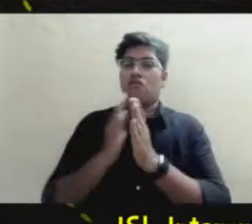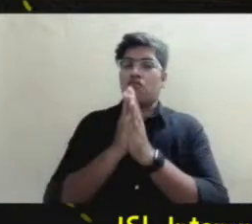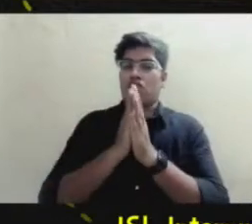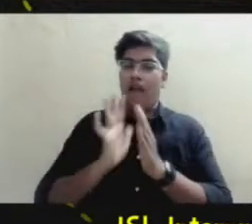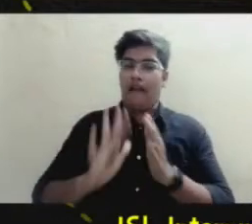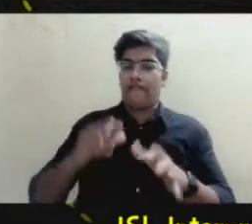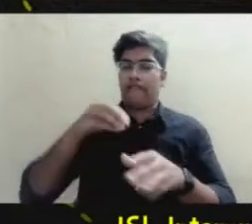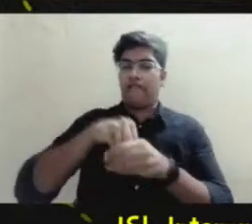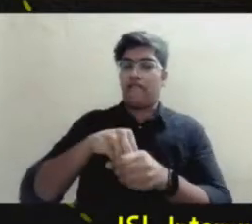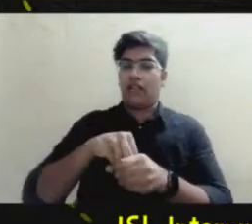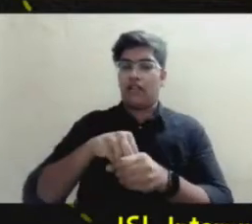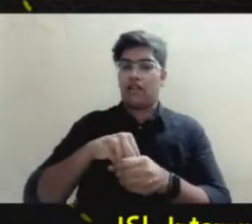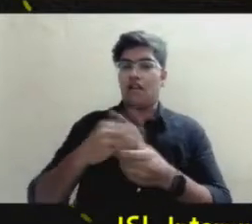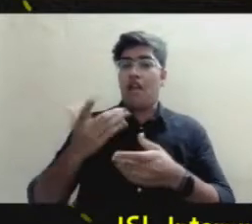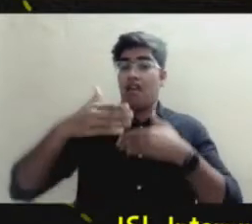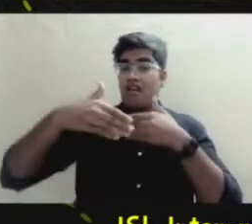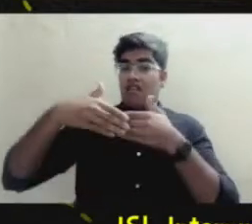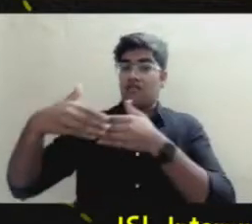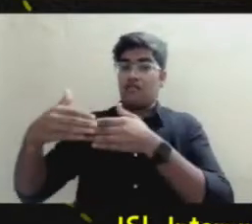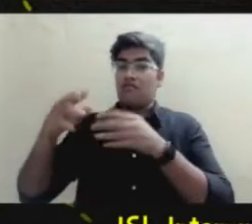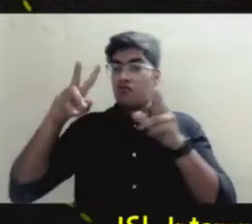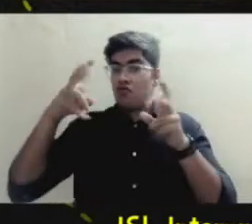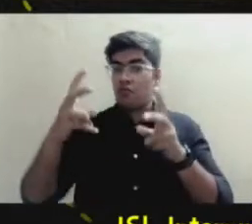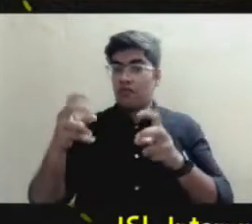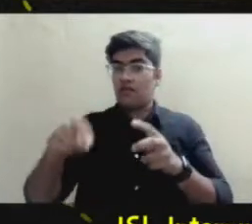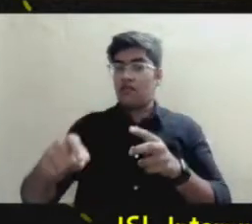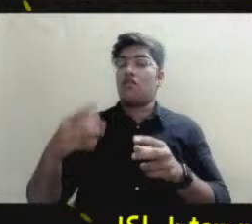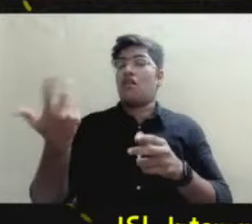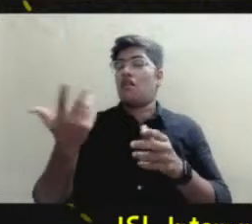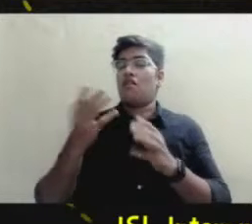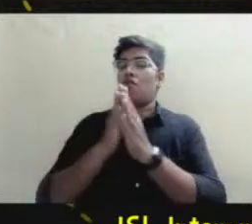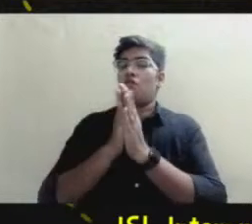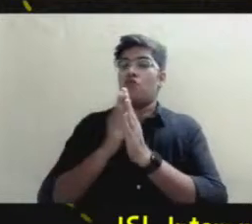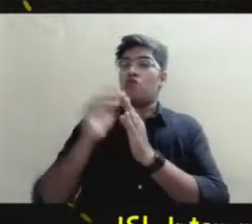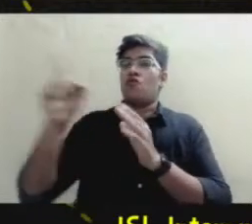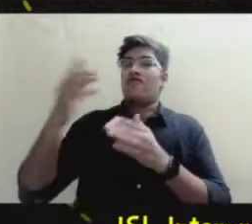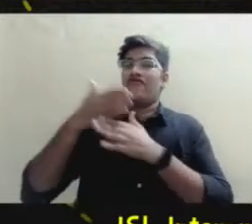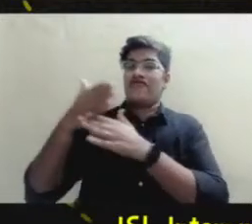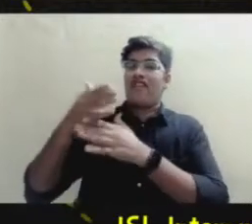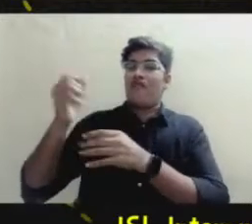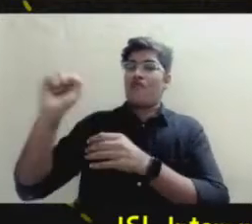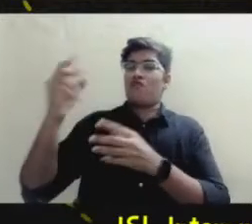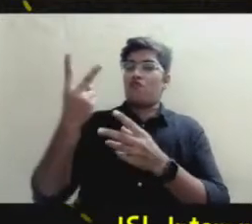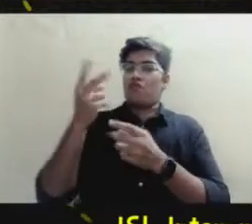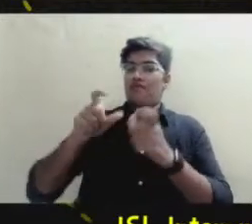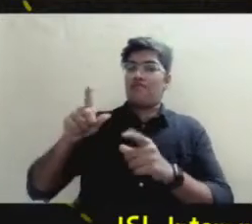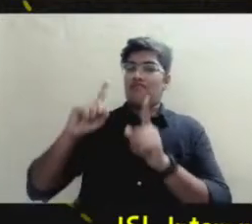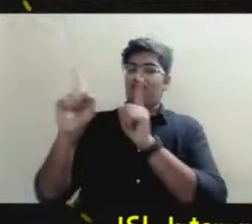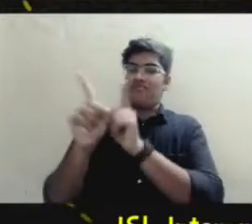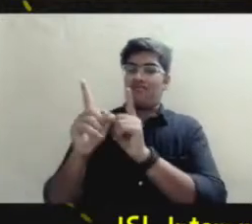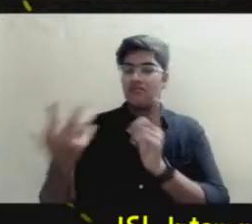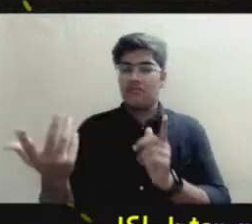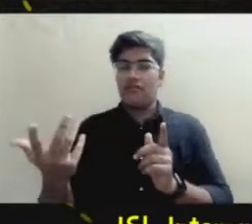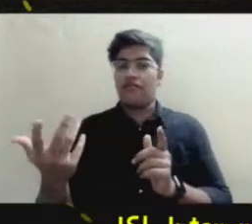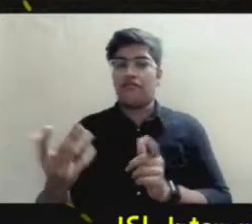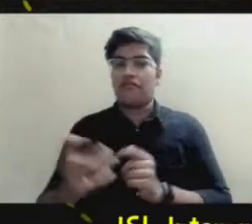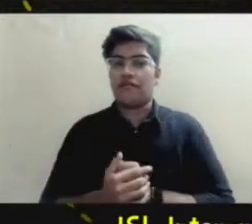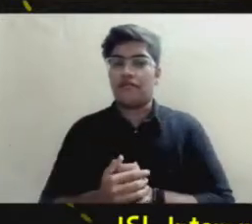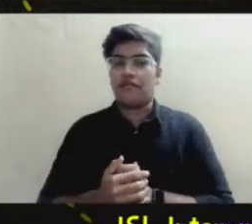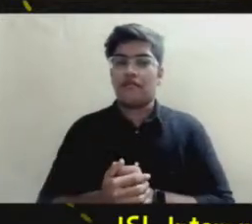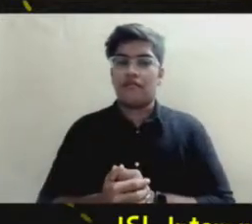intimate moments that two deities share with each other, you could,